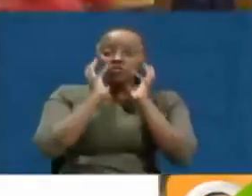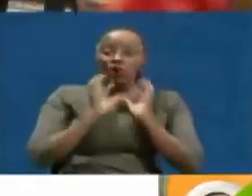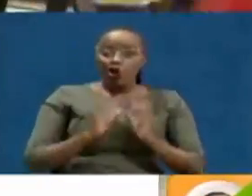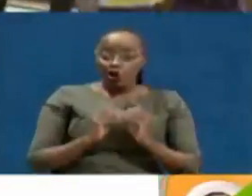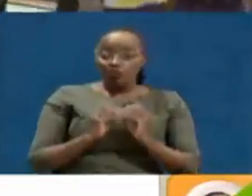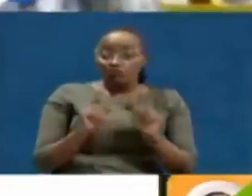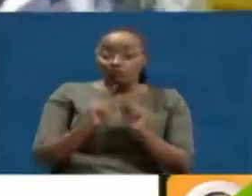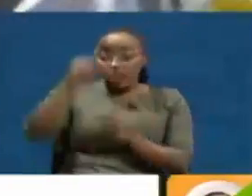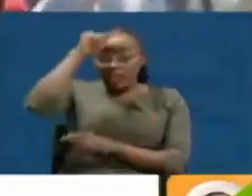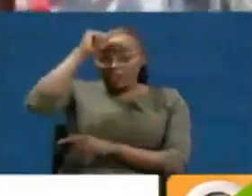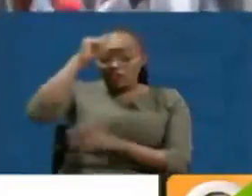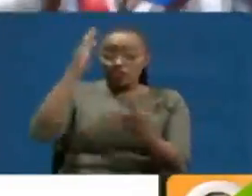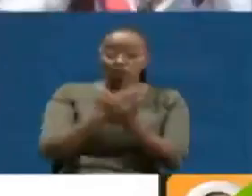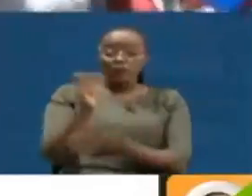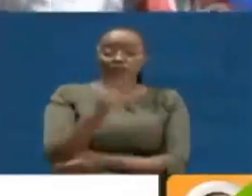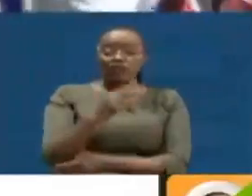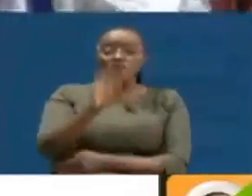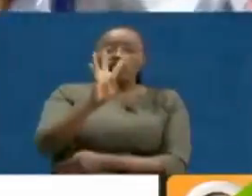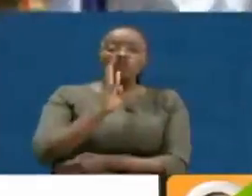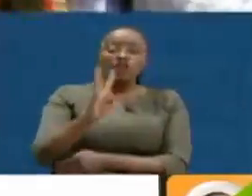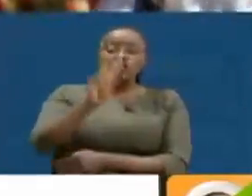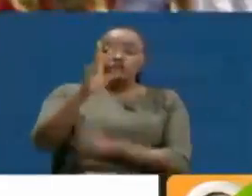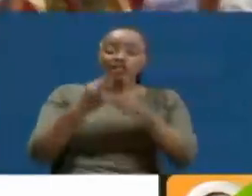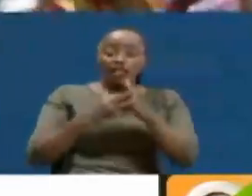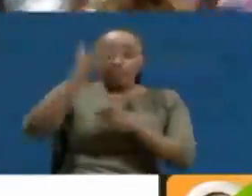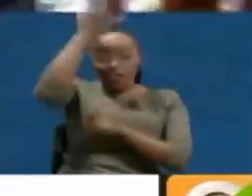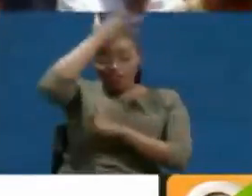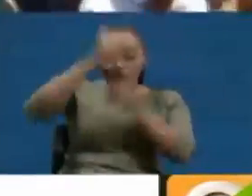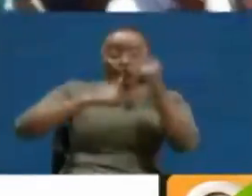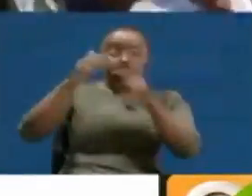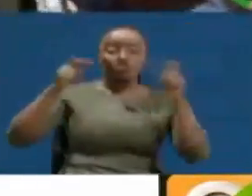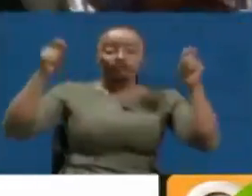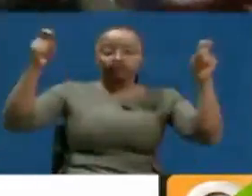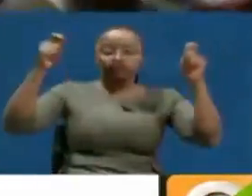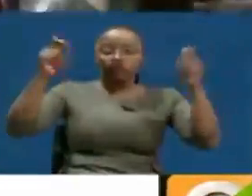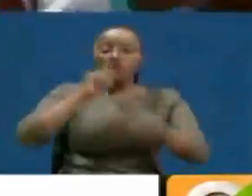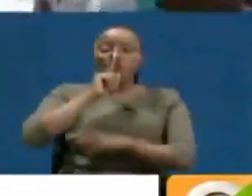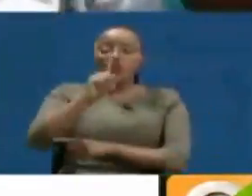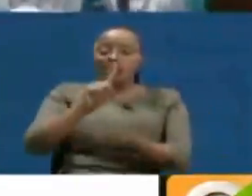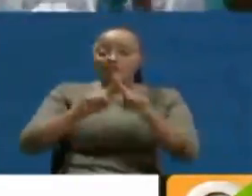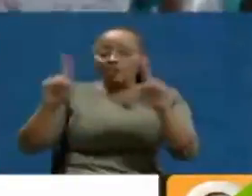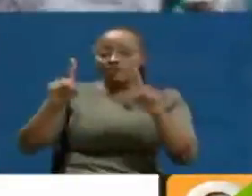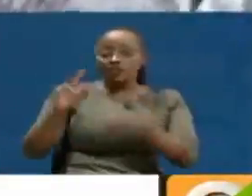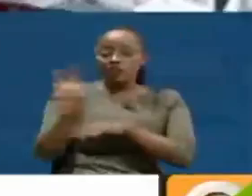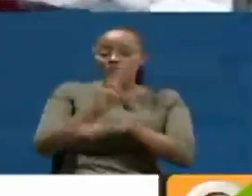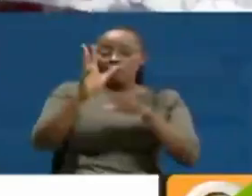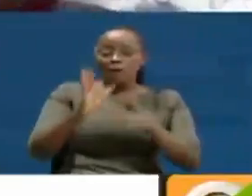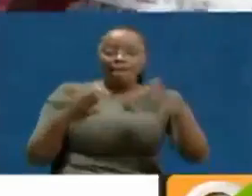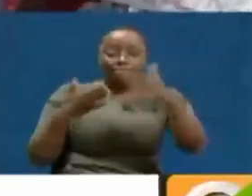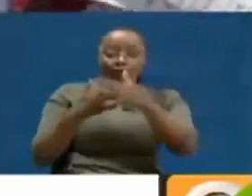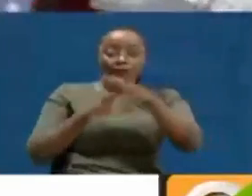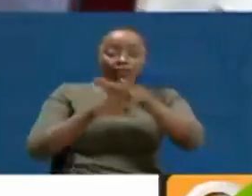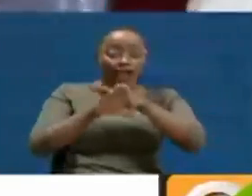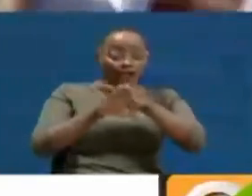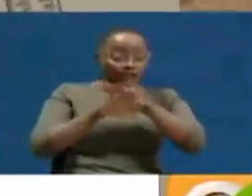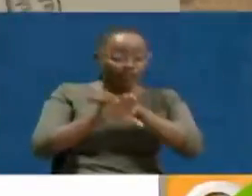administration include stopping of salaries for 428 nurses currently on strike and ordering their respective supervisors to deny them access